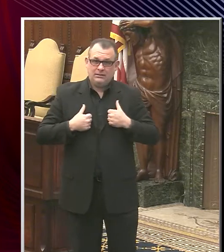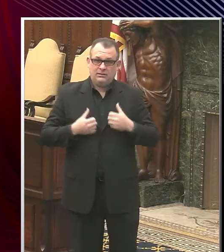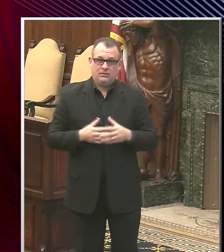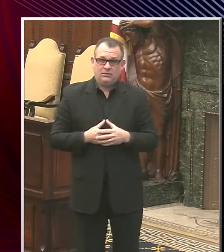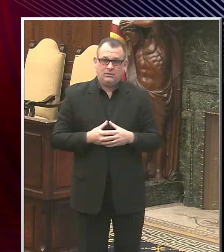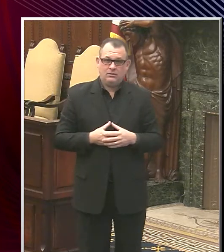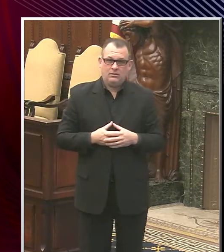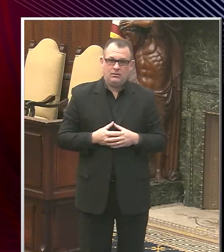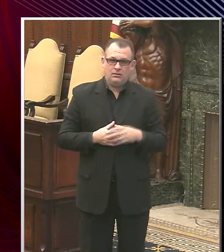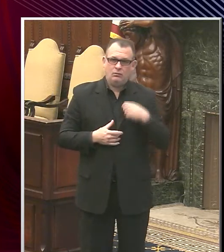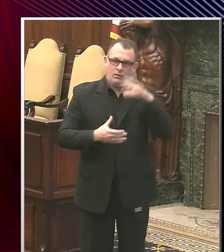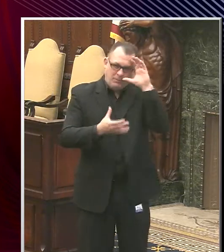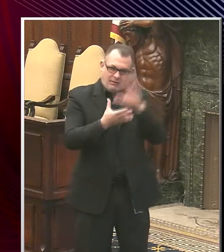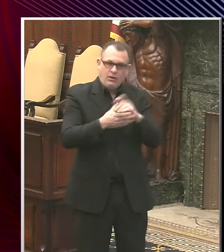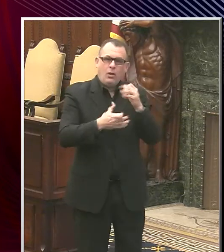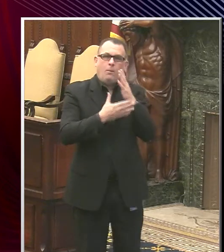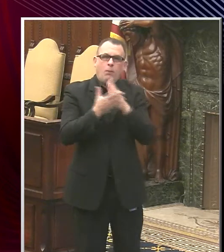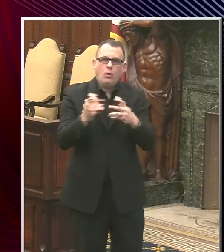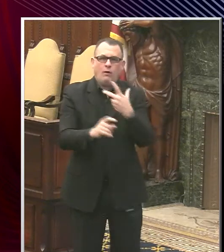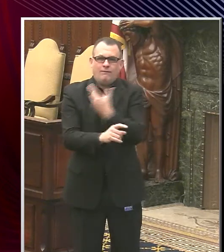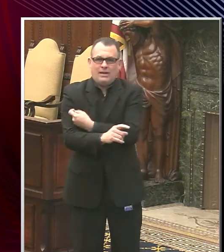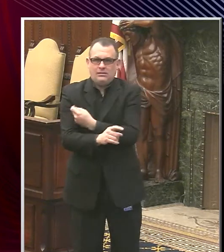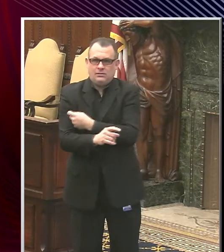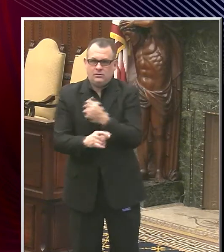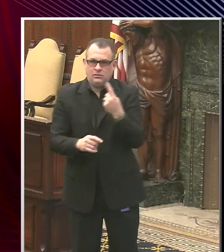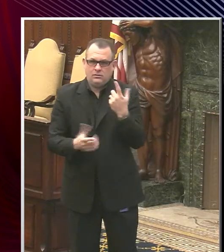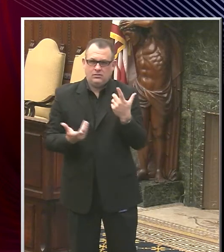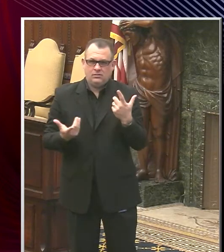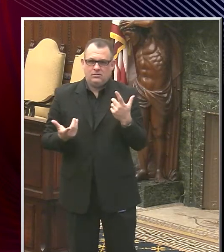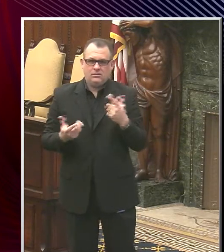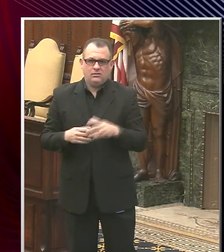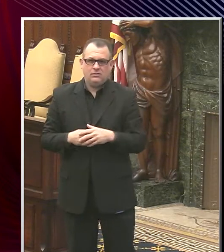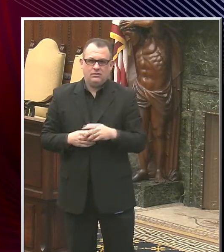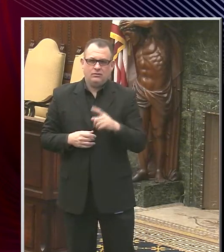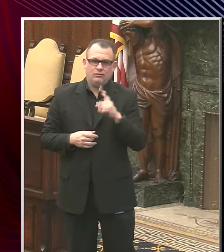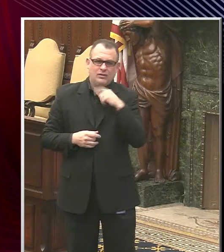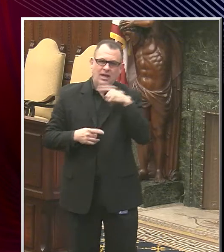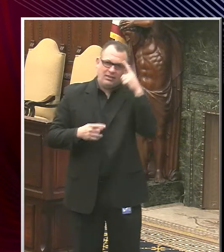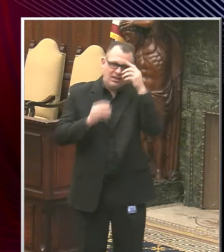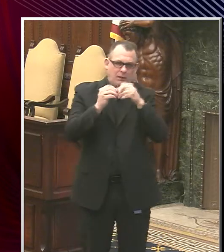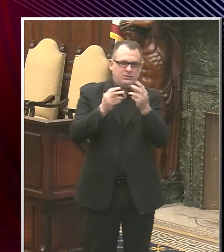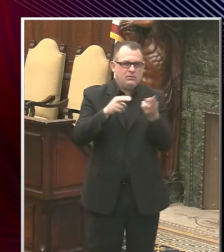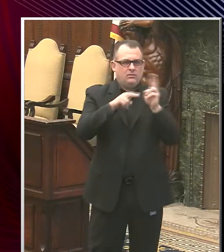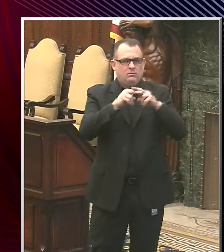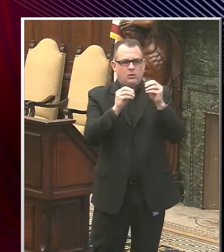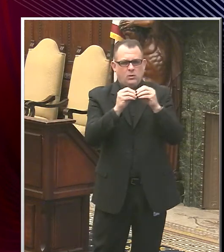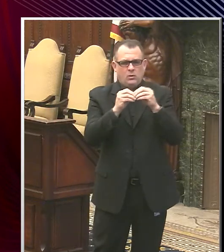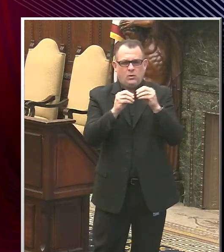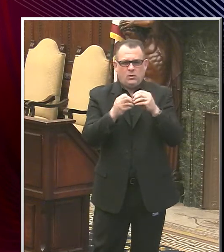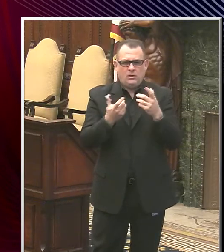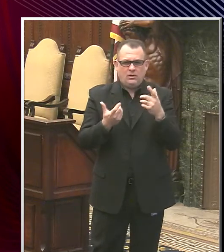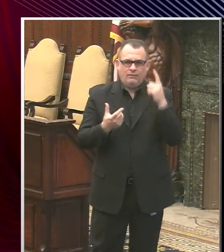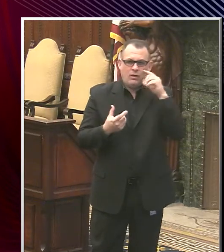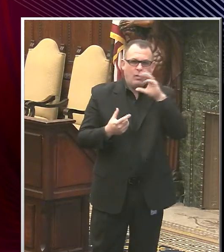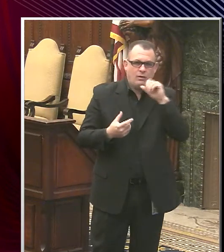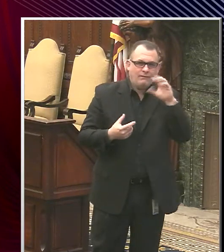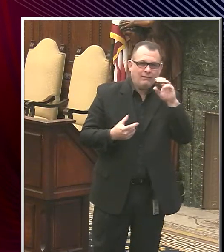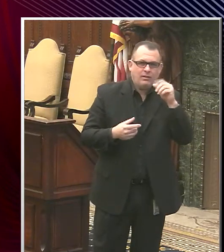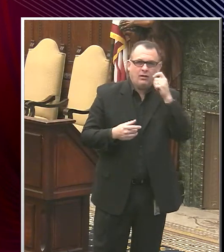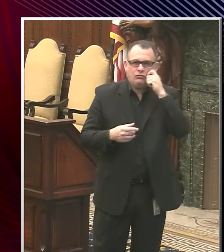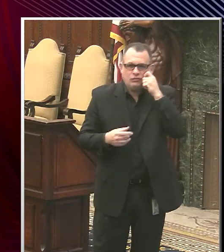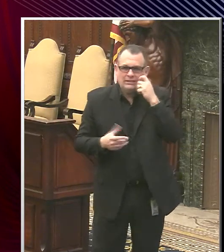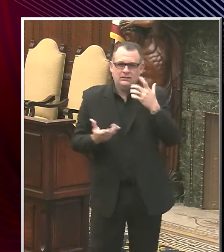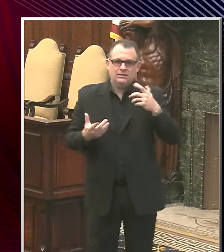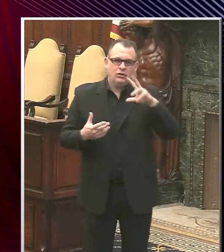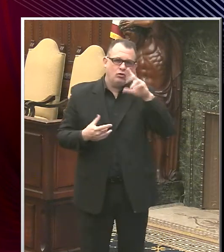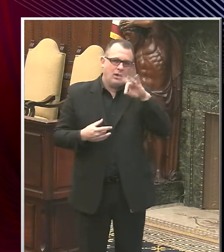partially vaccinated. So again, that's an underestimate. And it breaks down that percentage by age and by race. But for example, 38% of